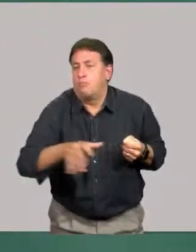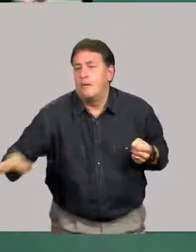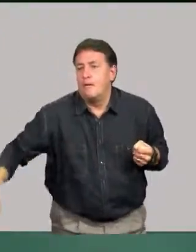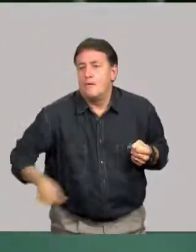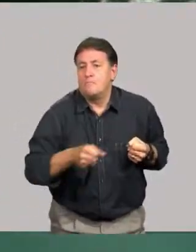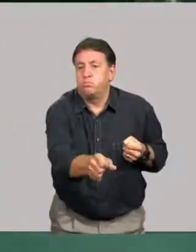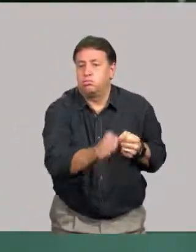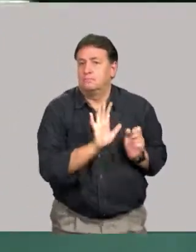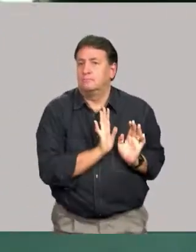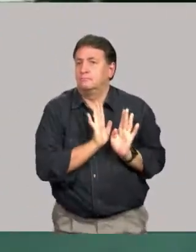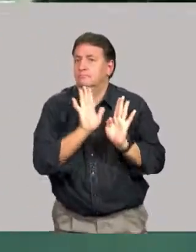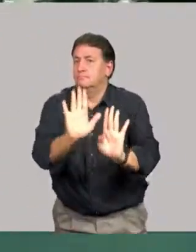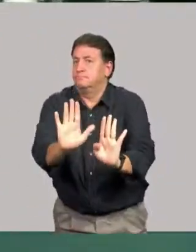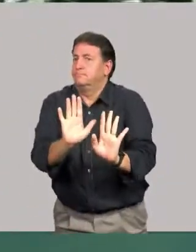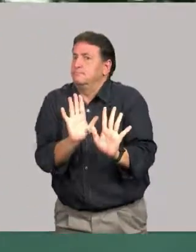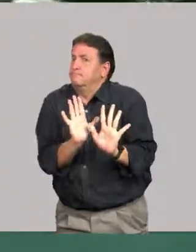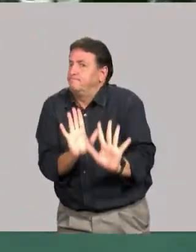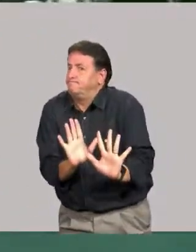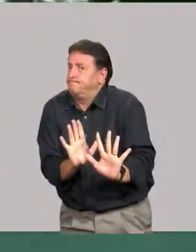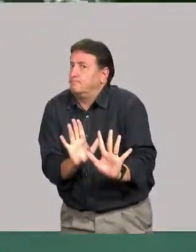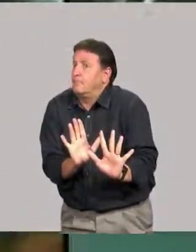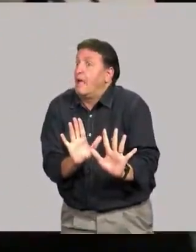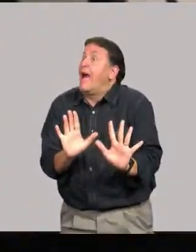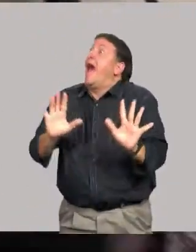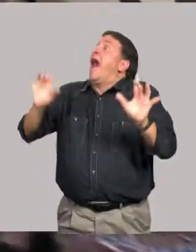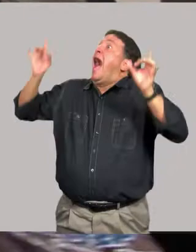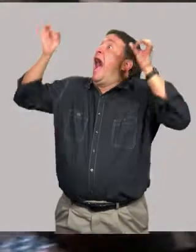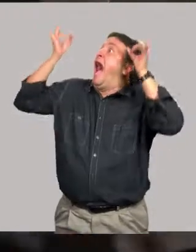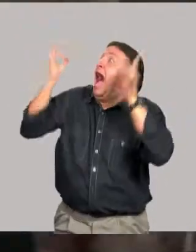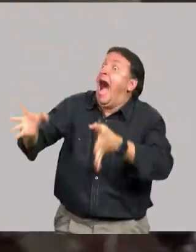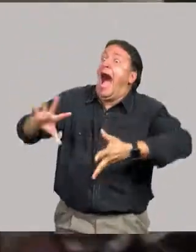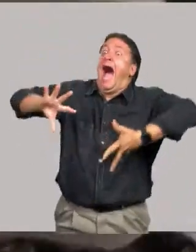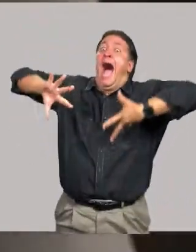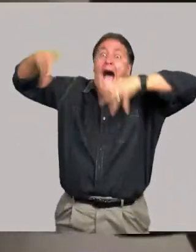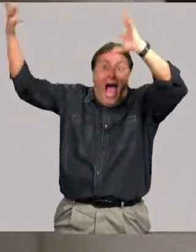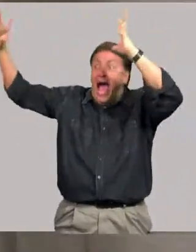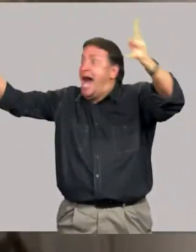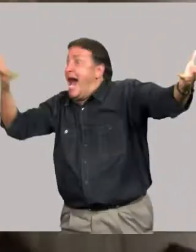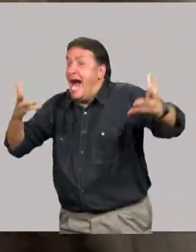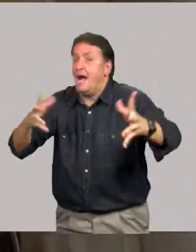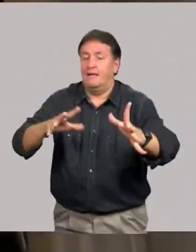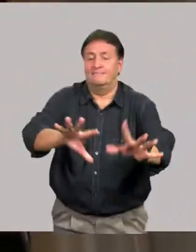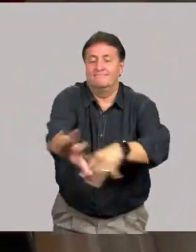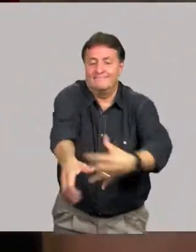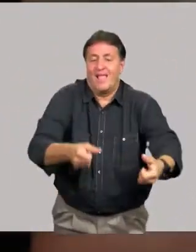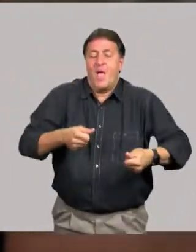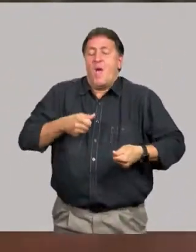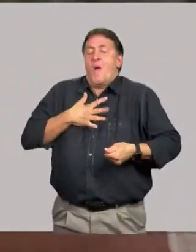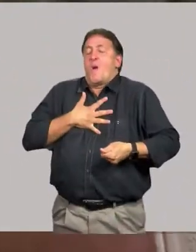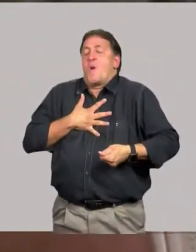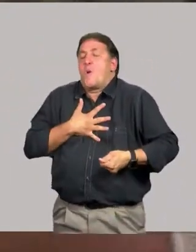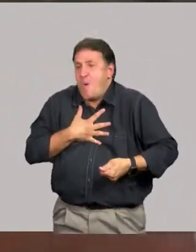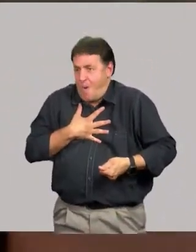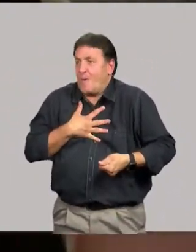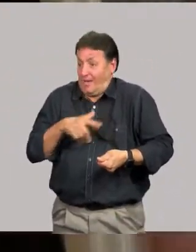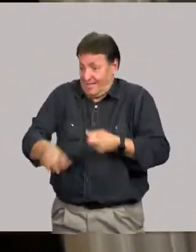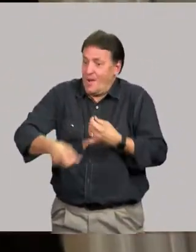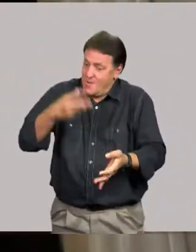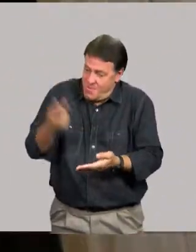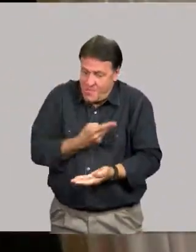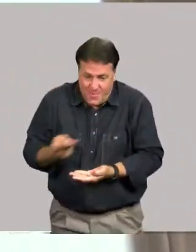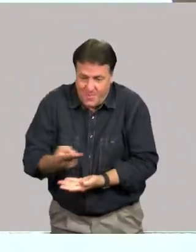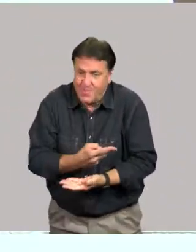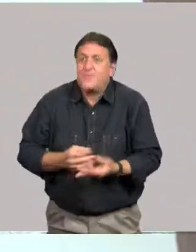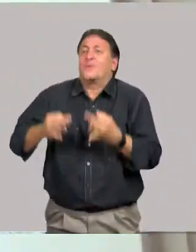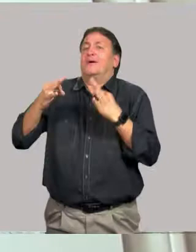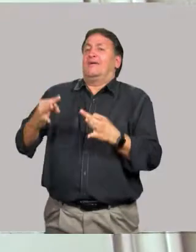terrorist threats could also spell disaster. You might be asked to shelter in place. When disaster strikes, be